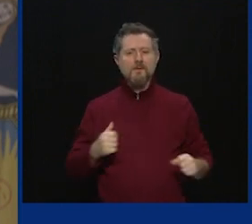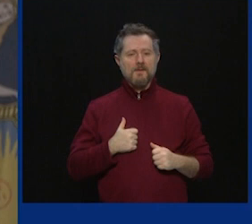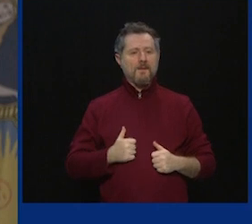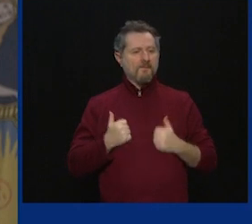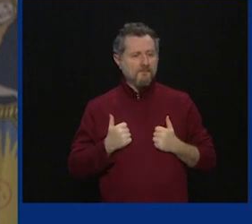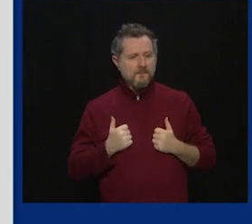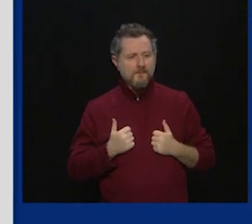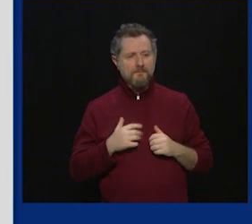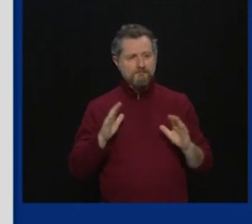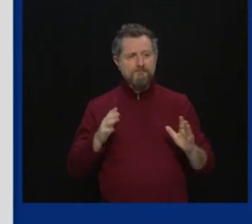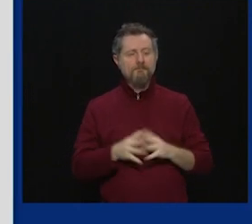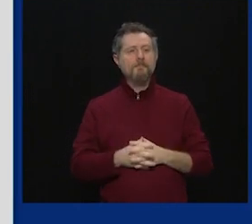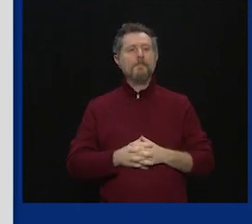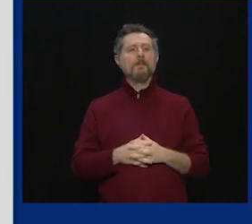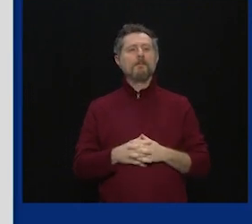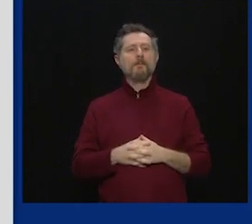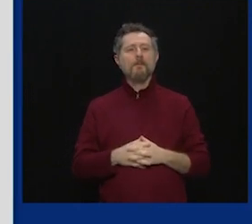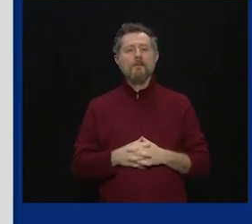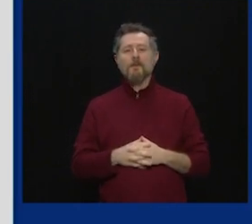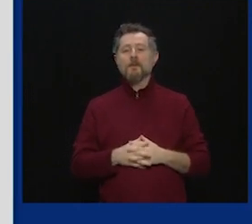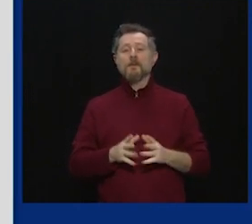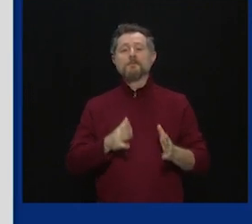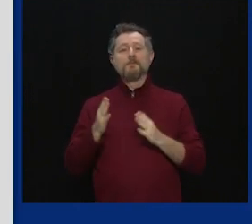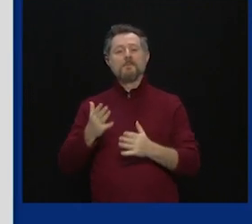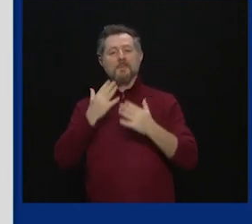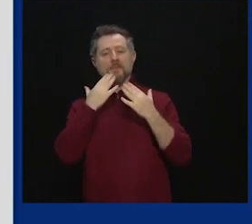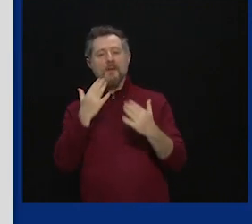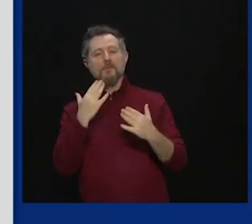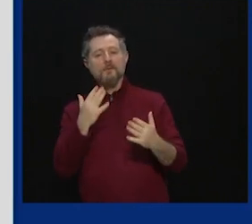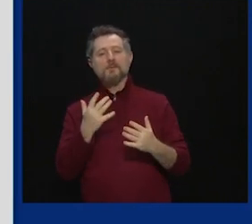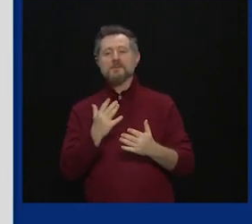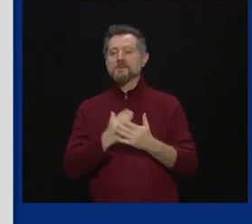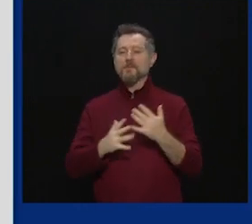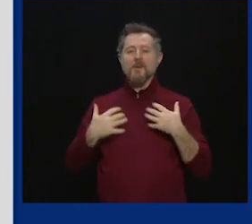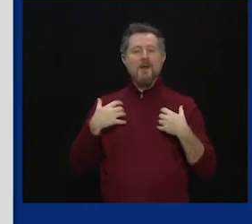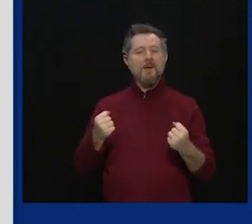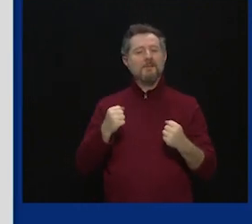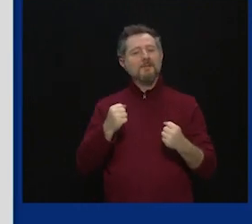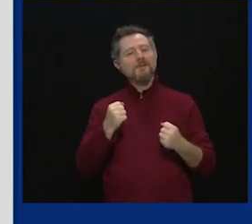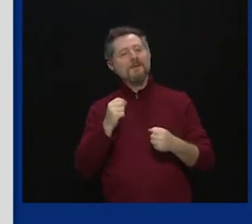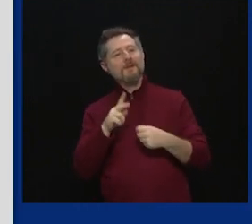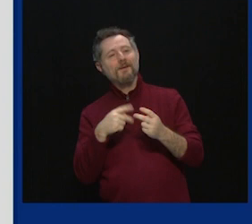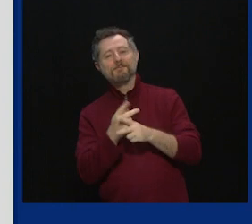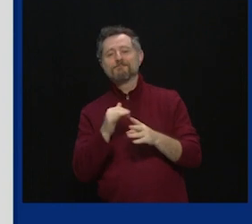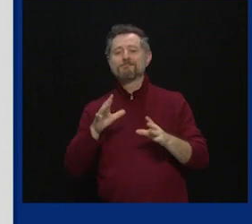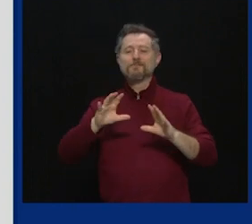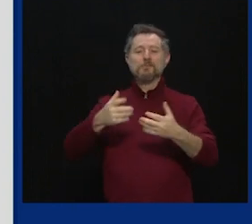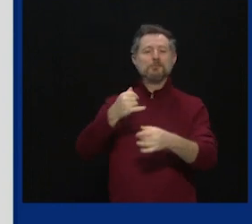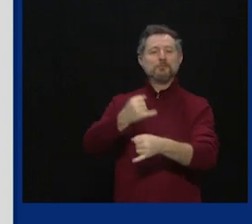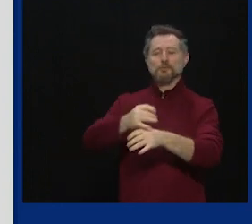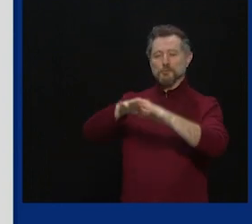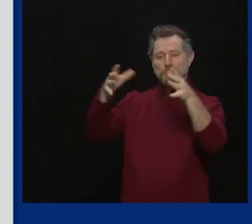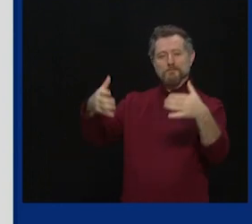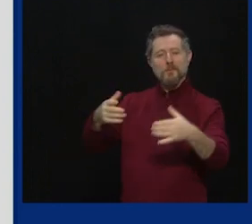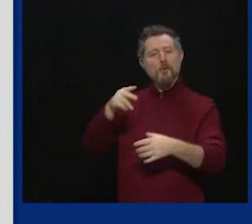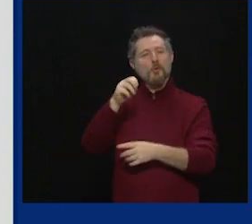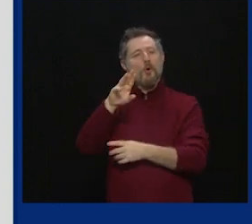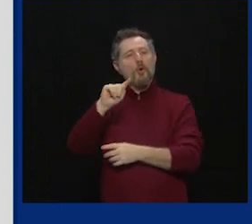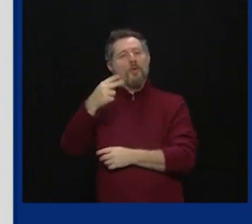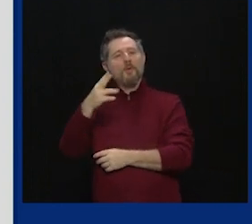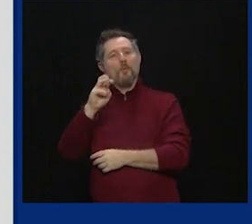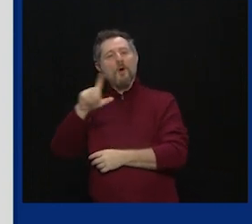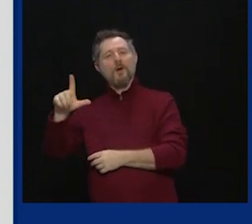want to thank some of our healthcare institutions who've answered the call for help. Northwell, Northwell Health, you've done an extraordinary